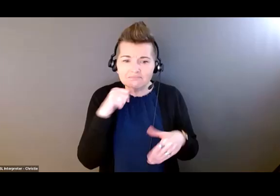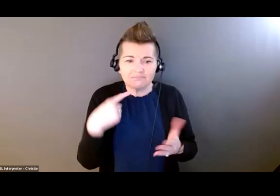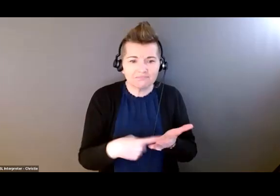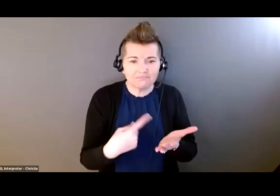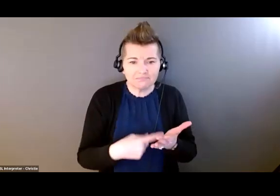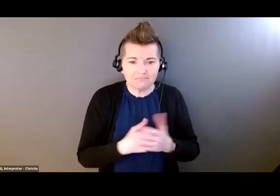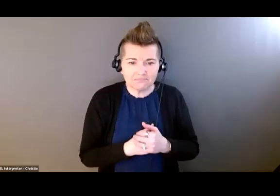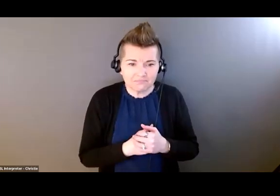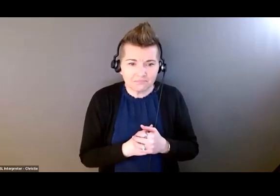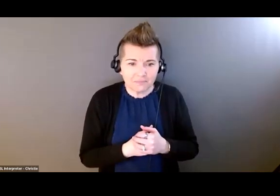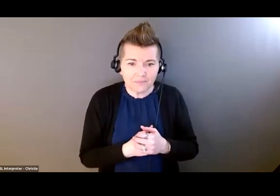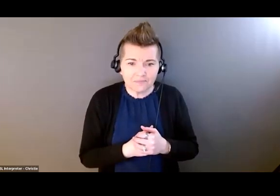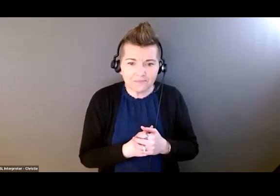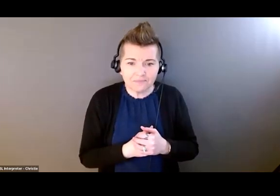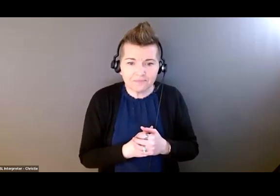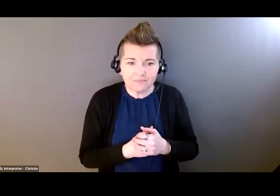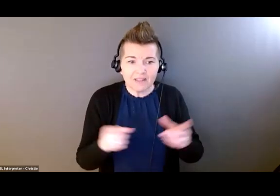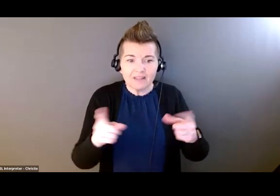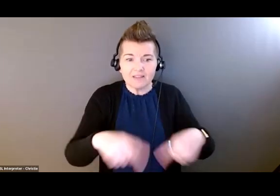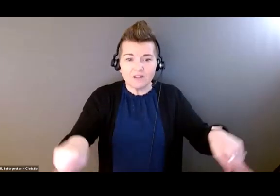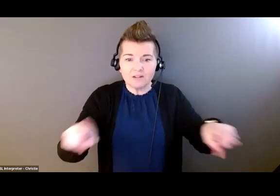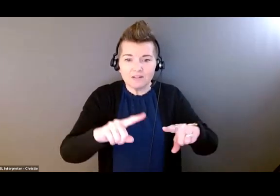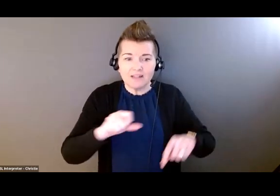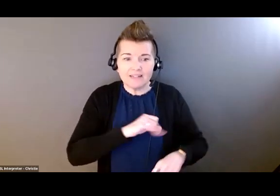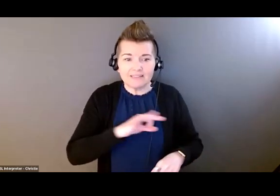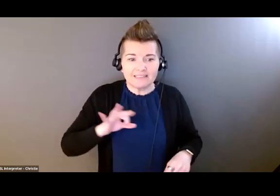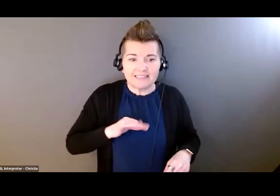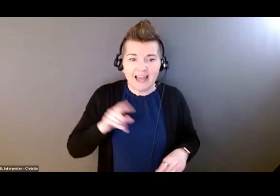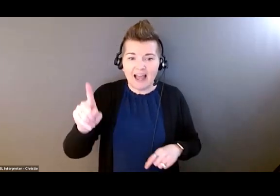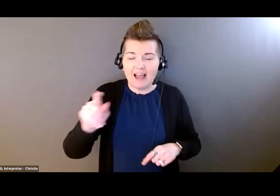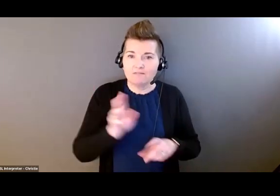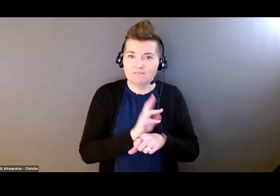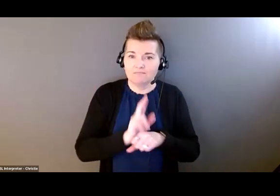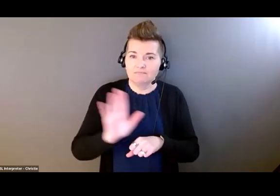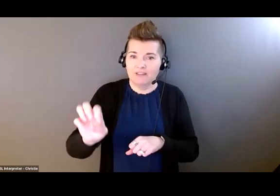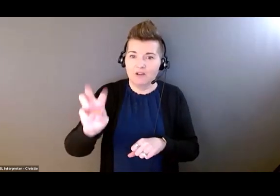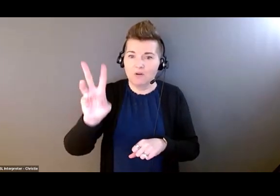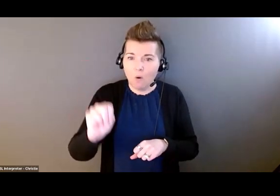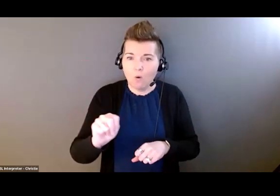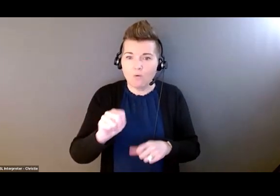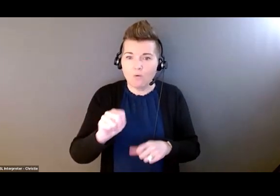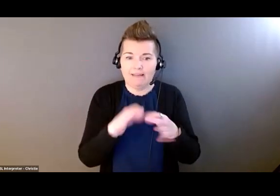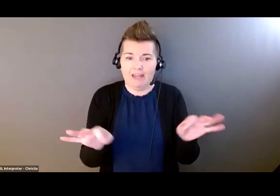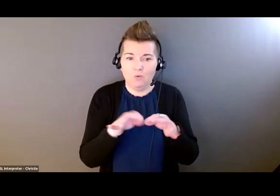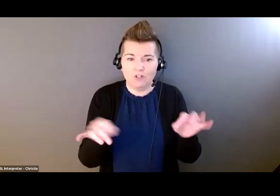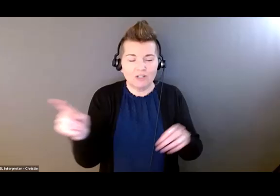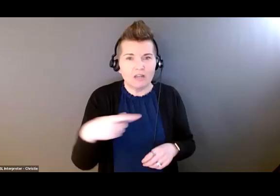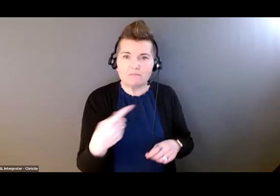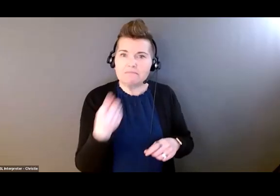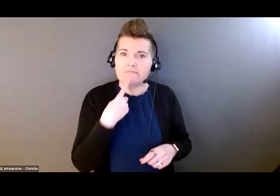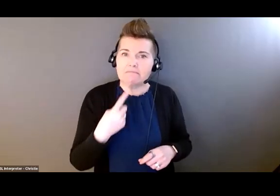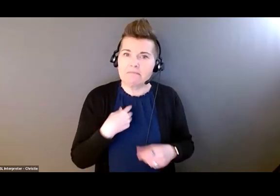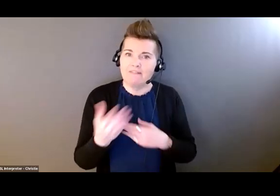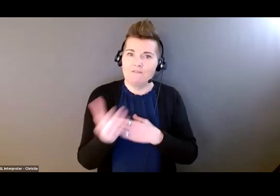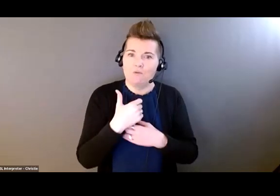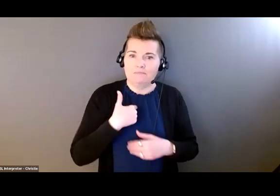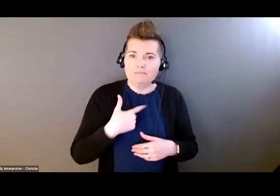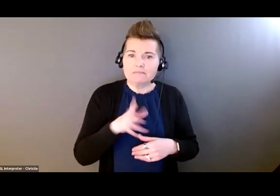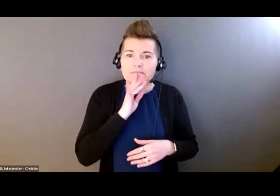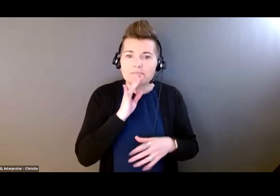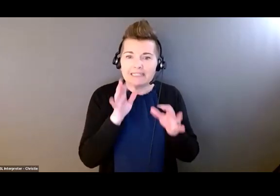say anything, the other residents at the table. The staff spoke their own language. A few of the other